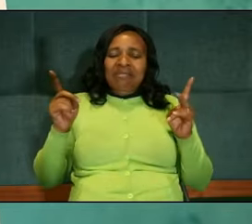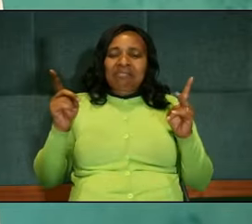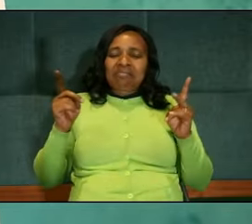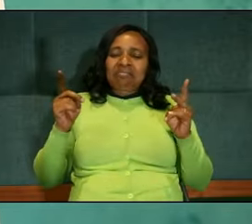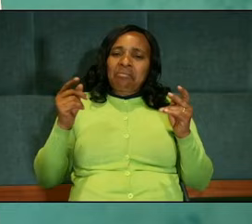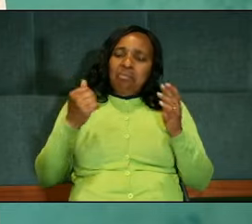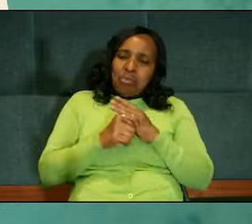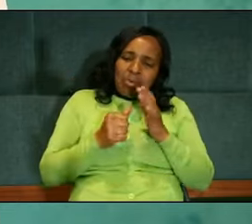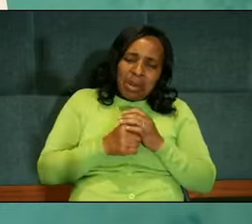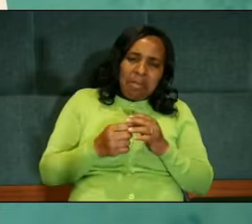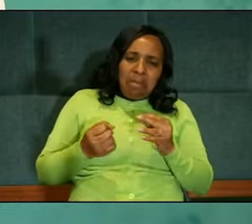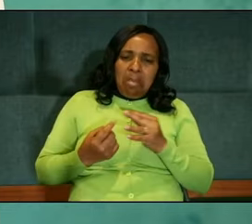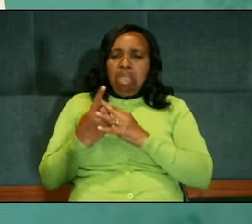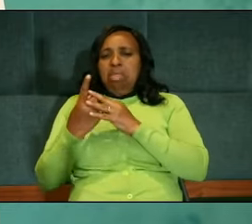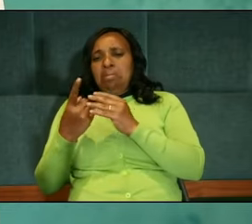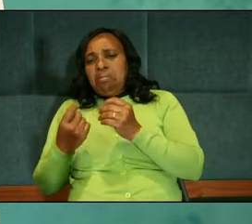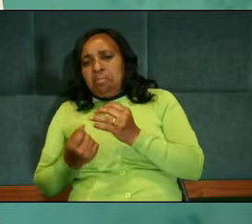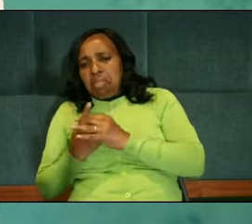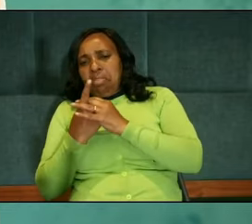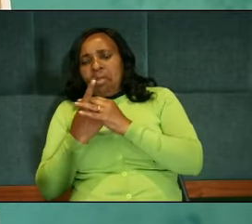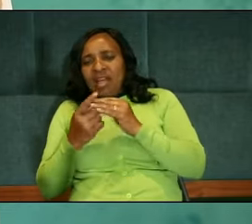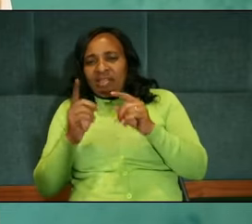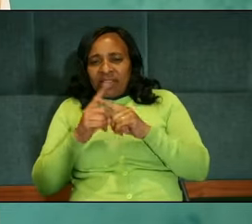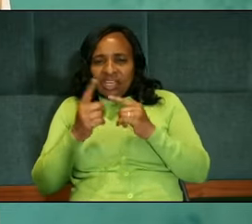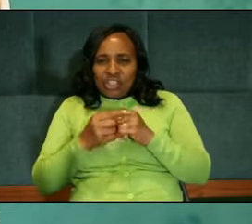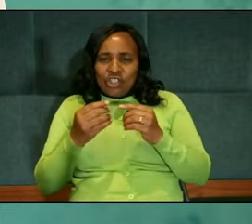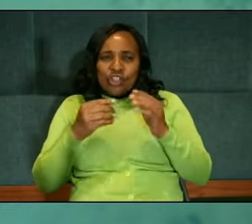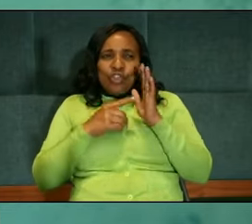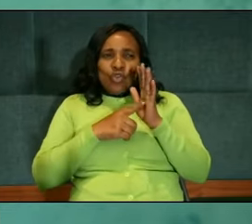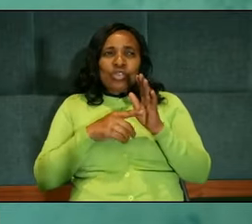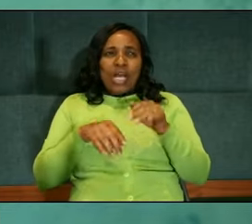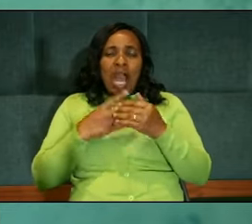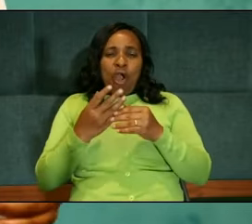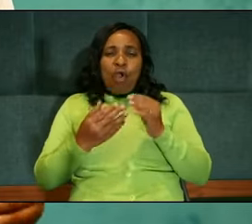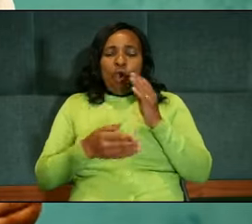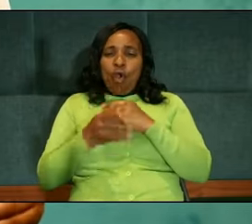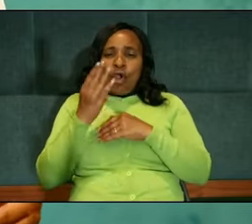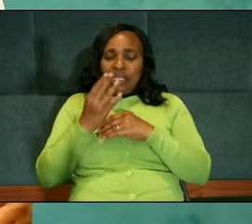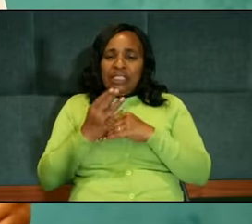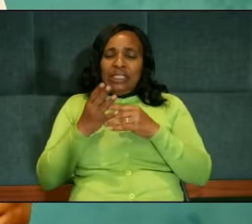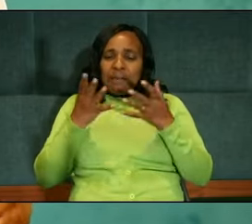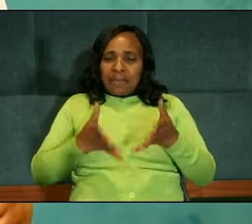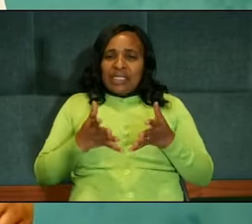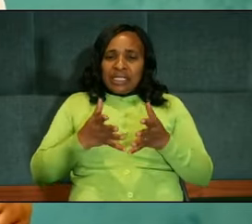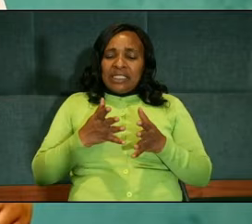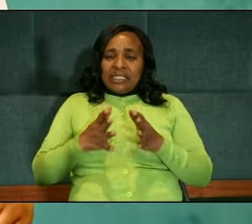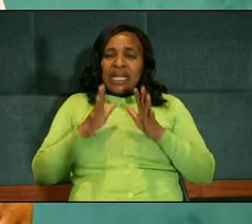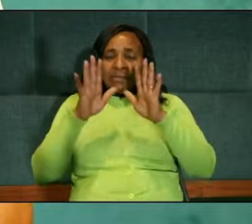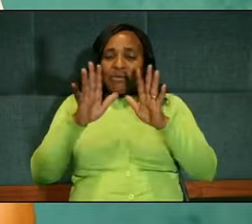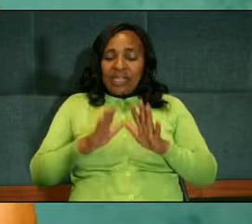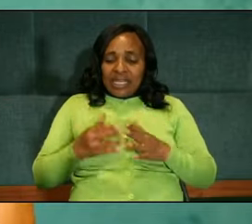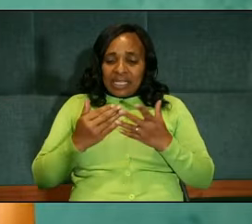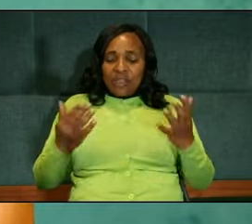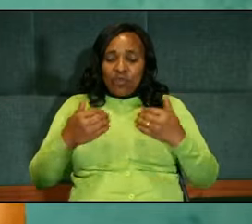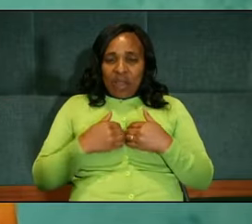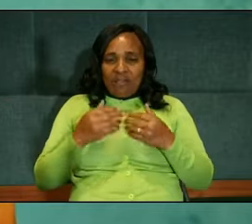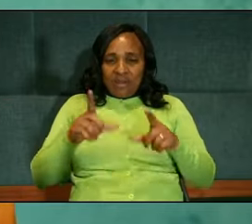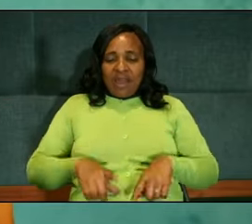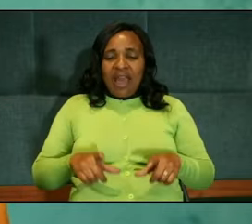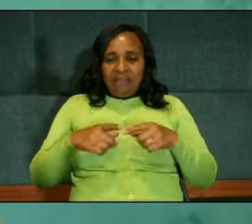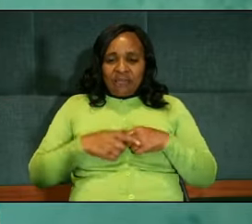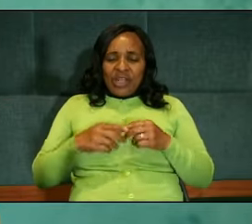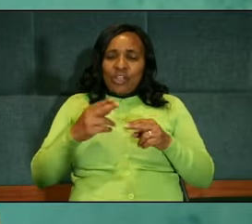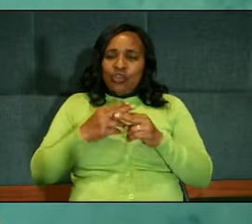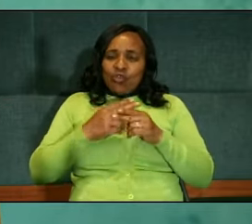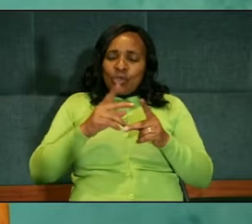when the problem started, and it just shows how God's presence is such an important thing to have in your life, because as soon as